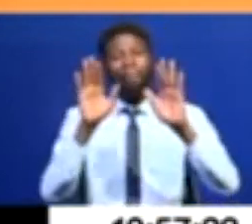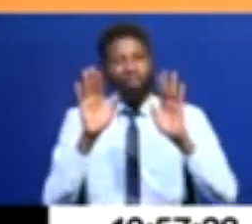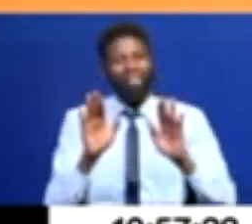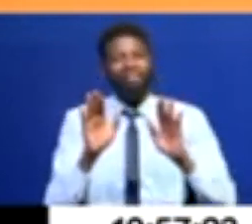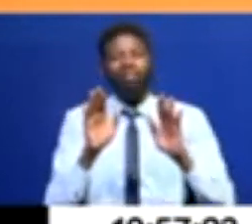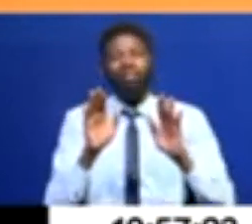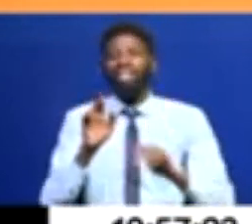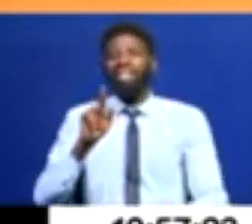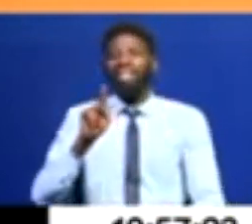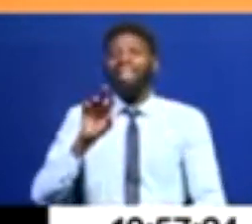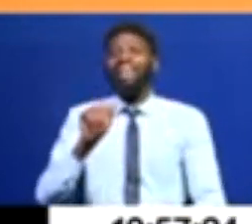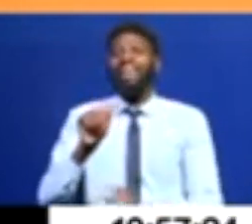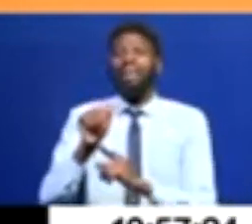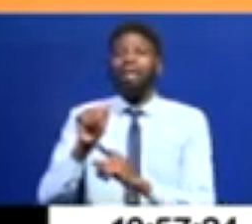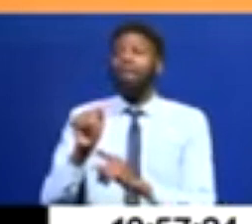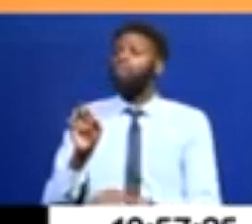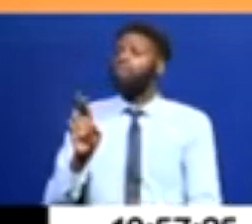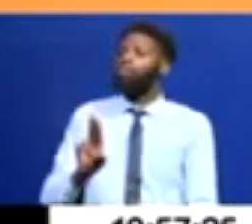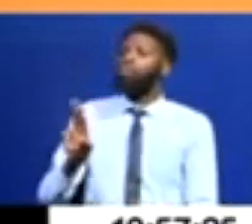the development of technology.